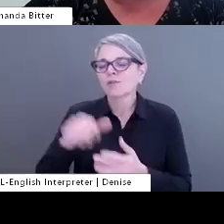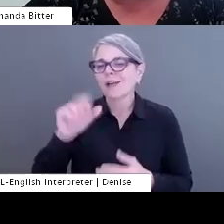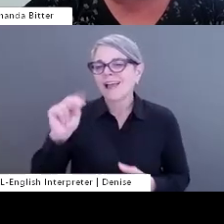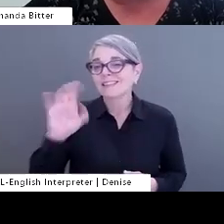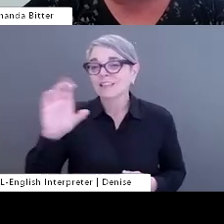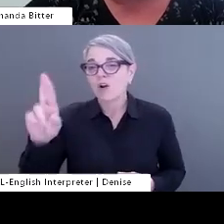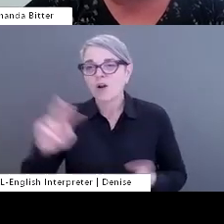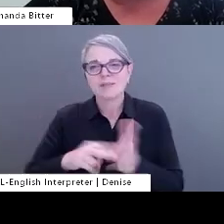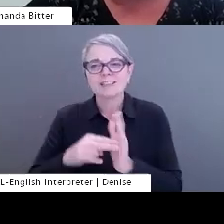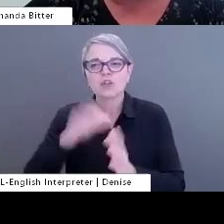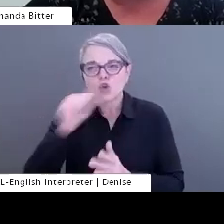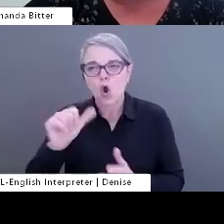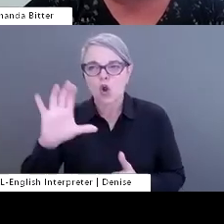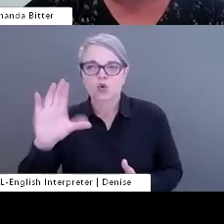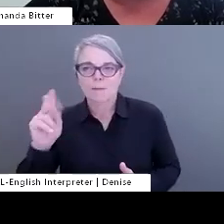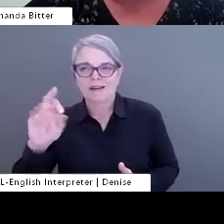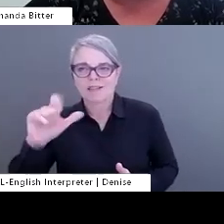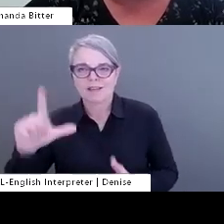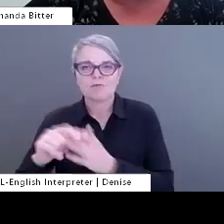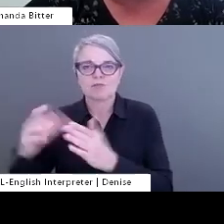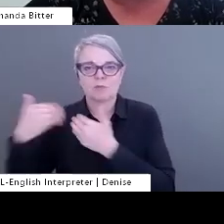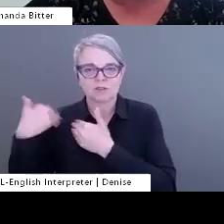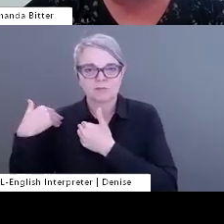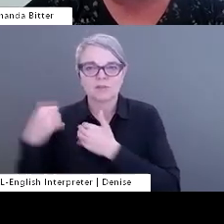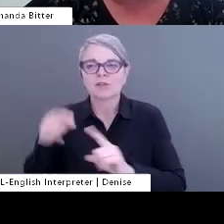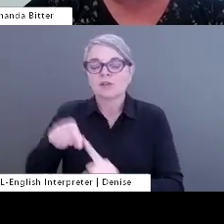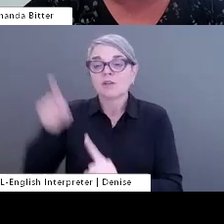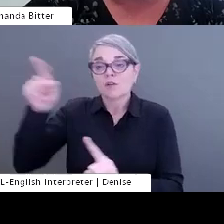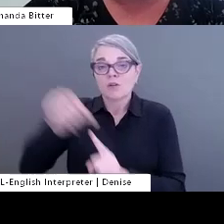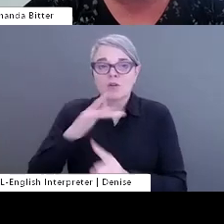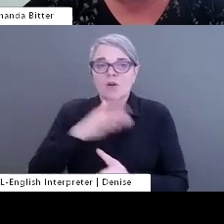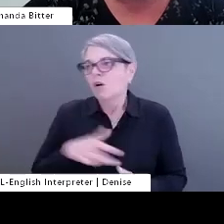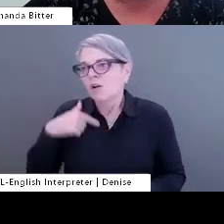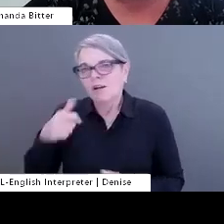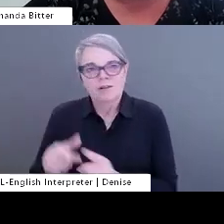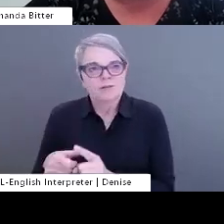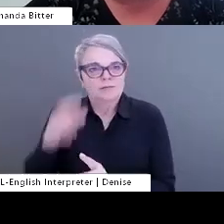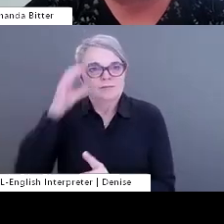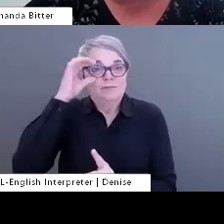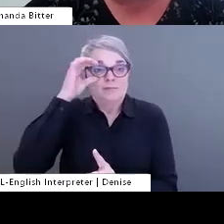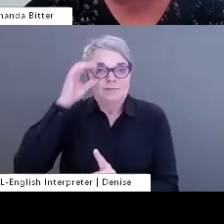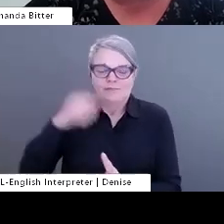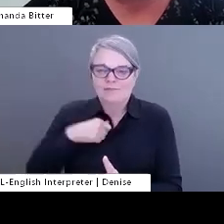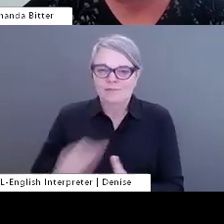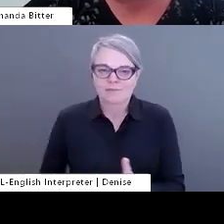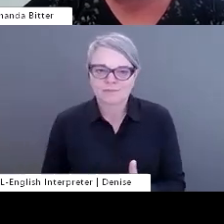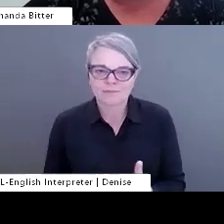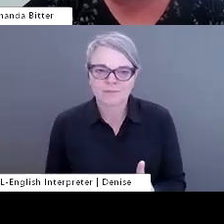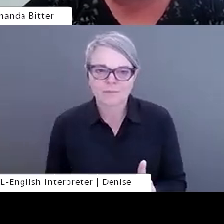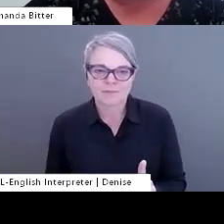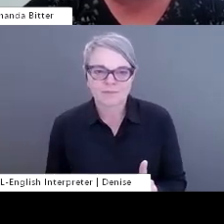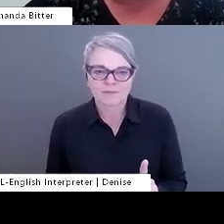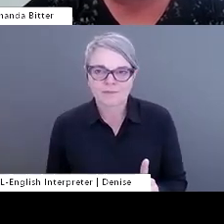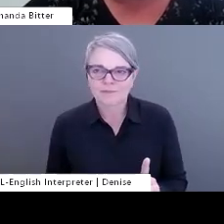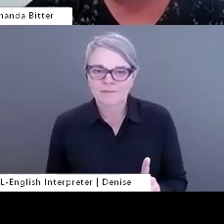realm, it's a you shall, right? We're mandated by the province if we have reasonable grounds to lay a charge. So where things get messy is exactly